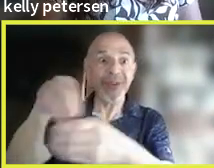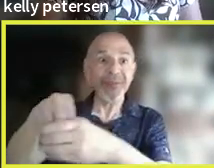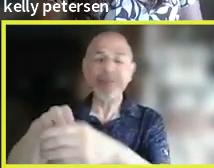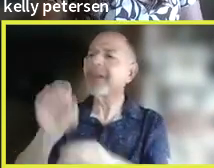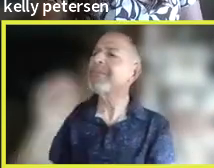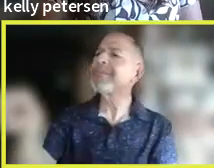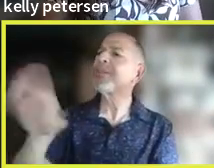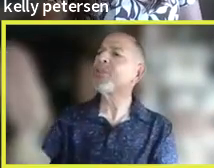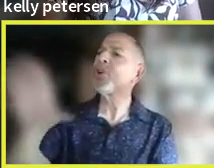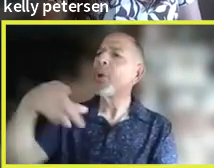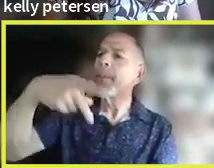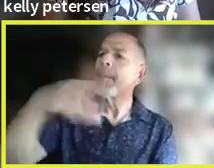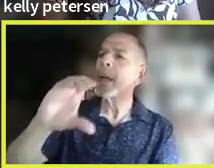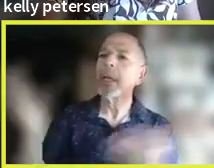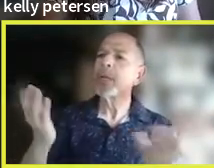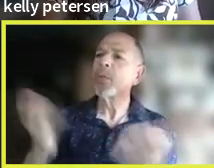on?